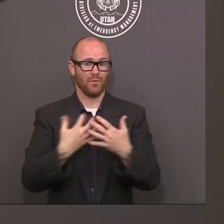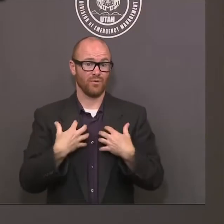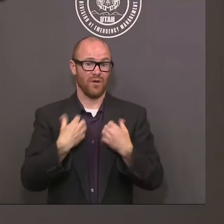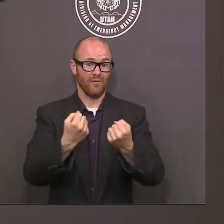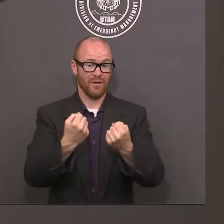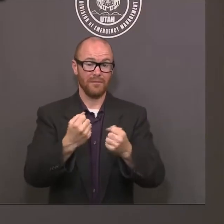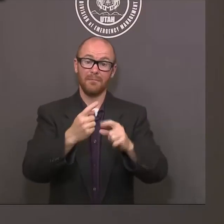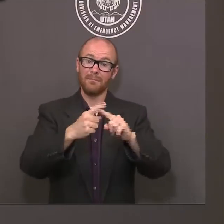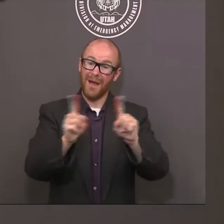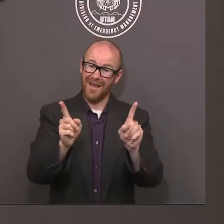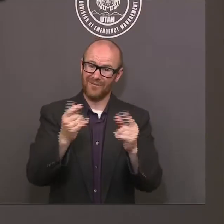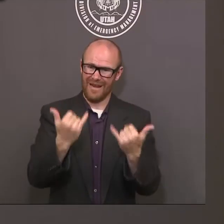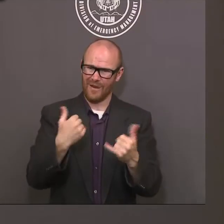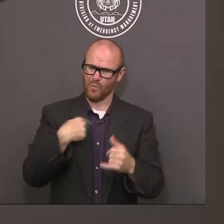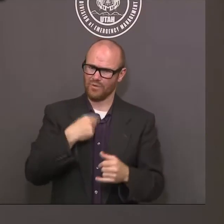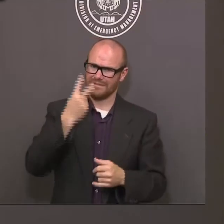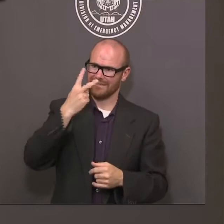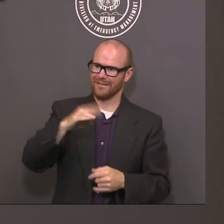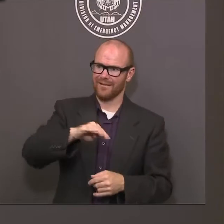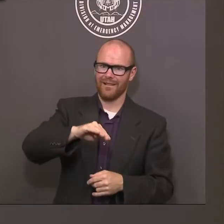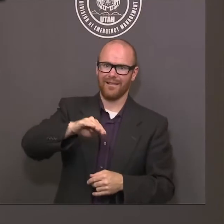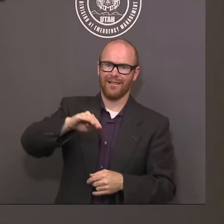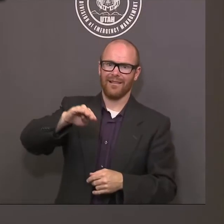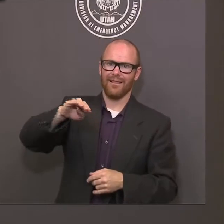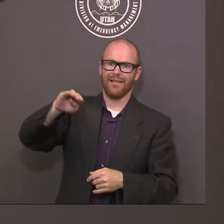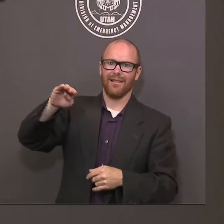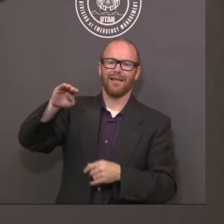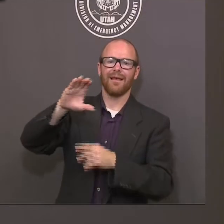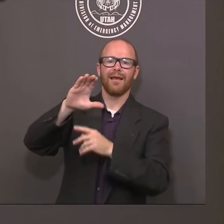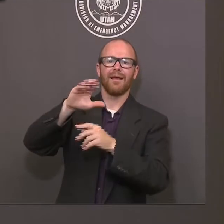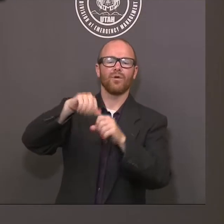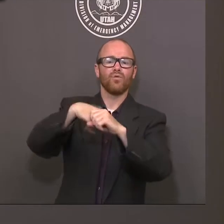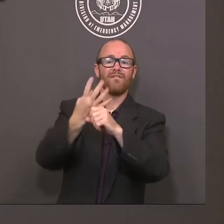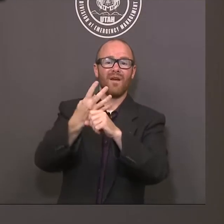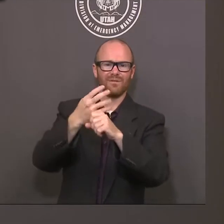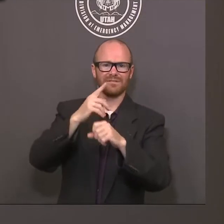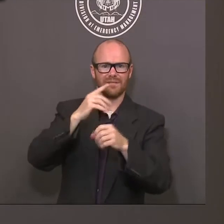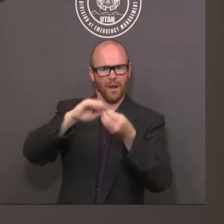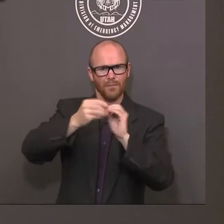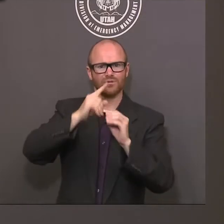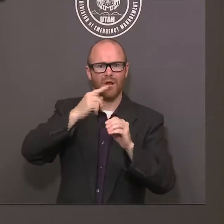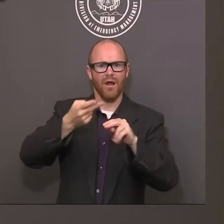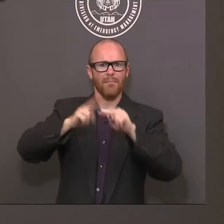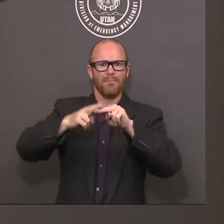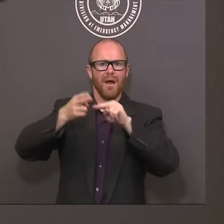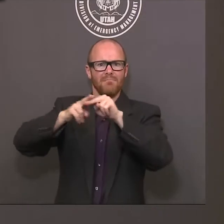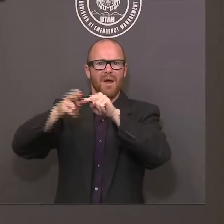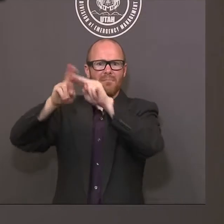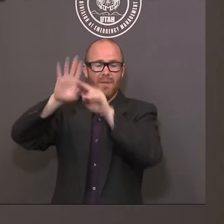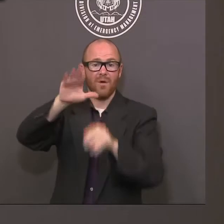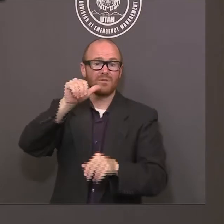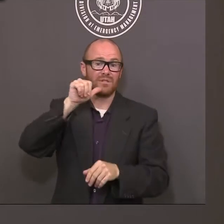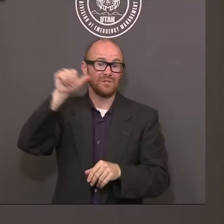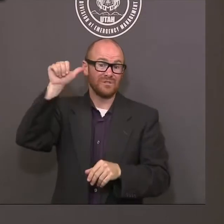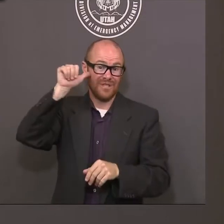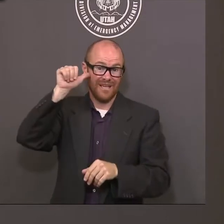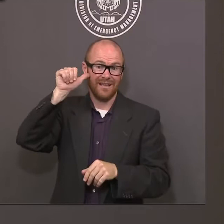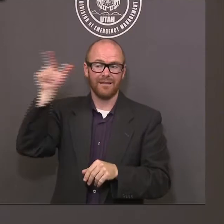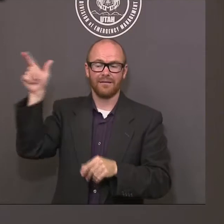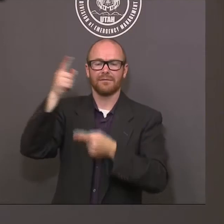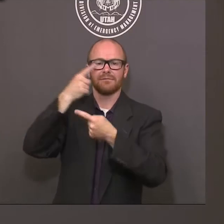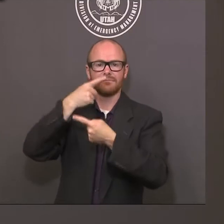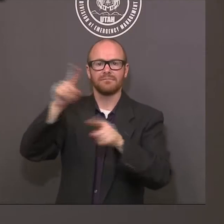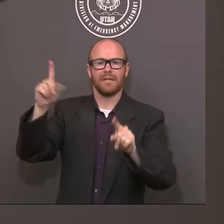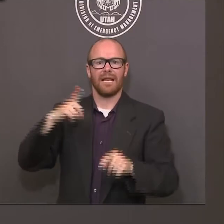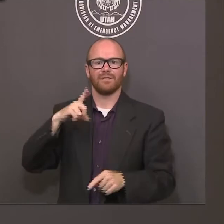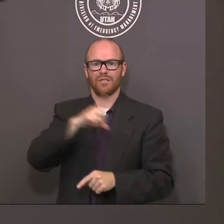seeing an increasing series of cases of COVID-19. Yesterday, the state epidemiologist told the